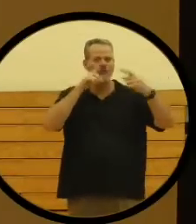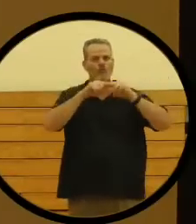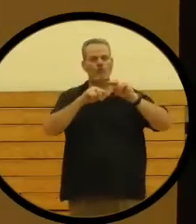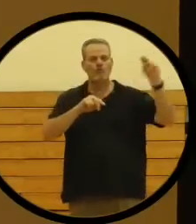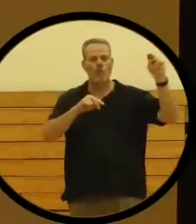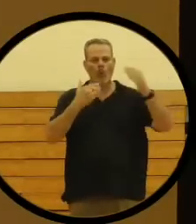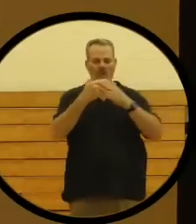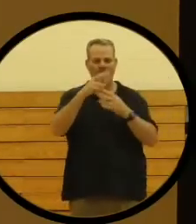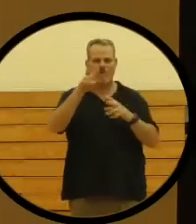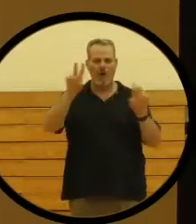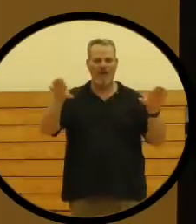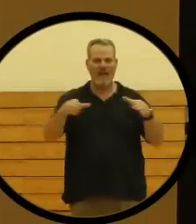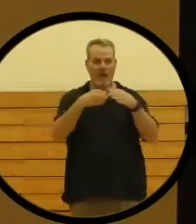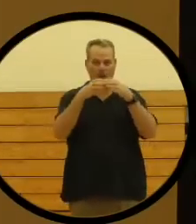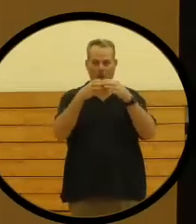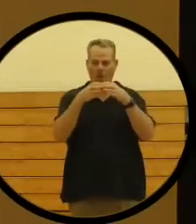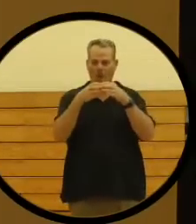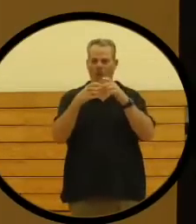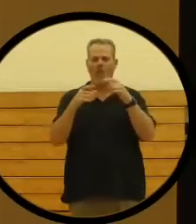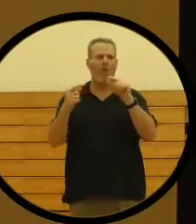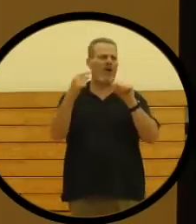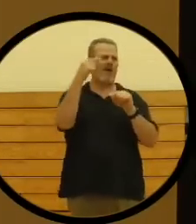by Volcano, or over in the